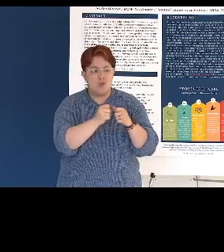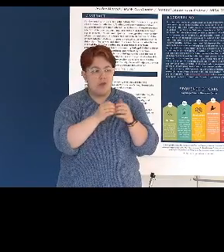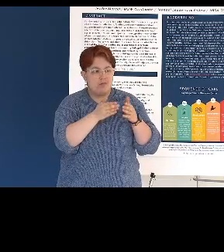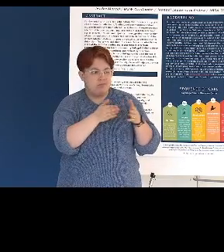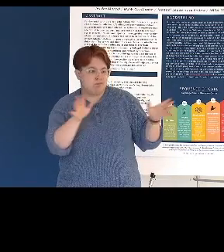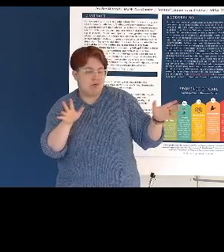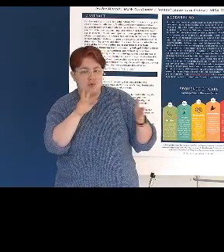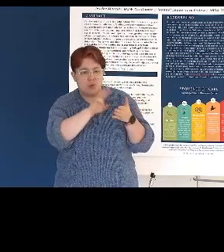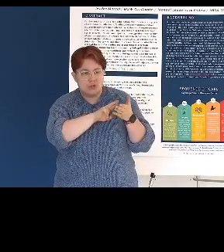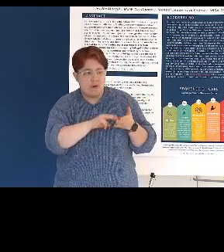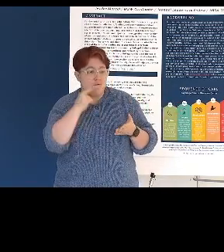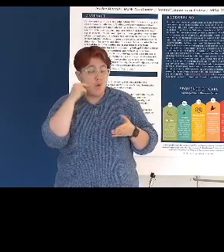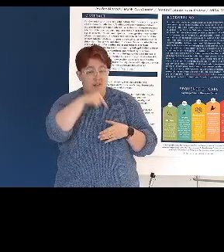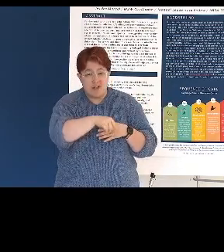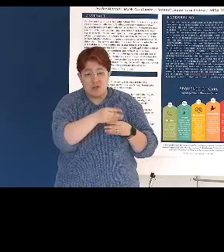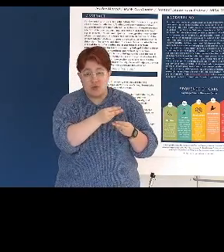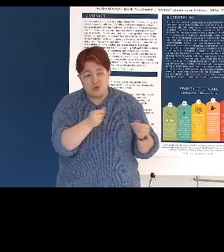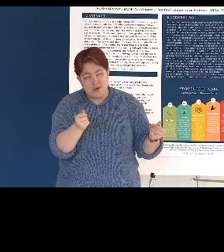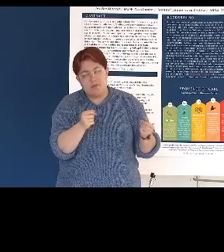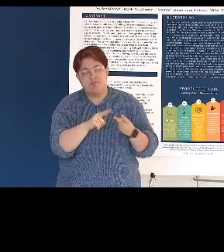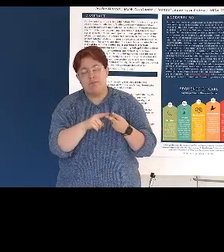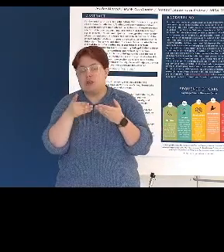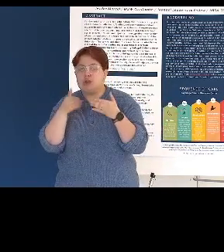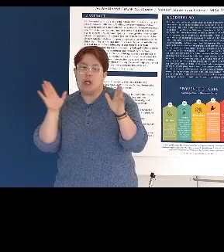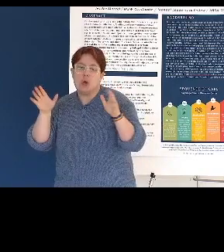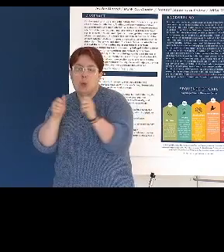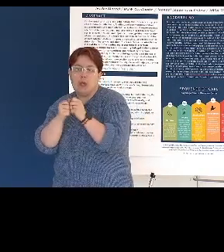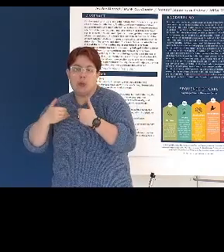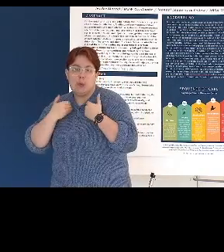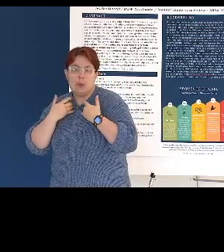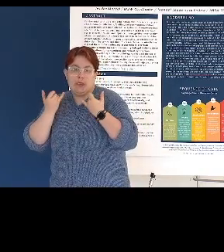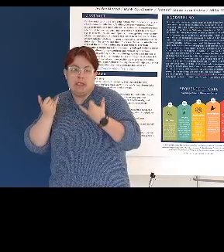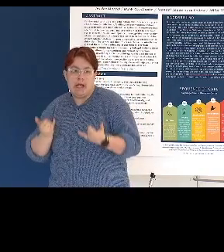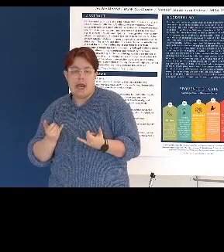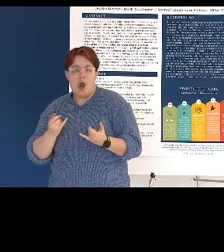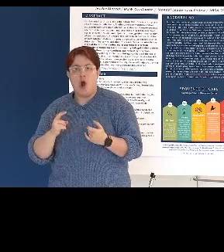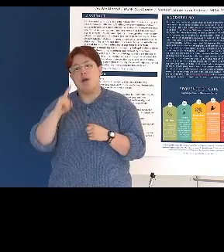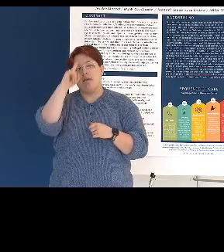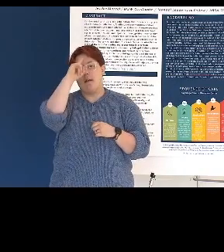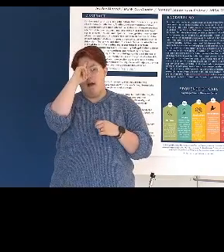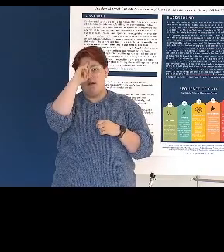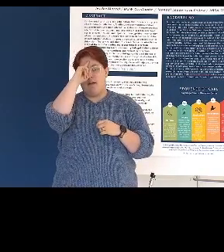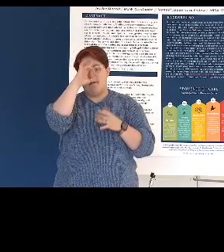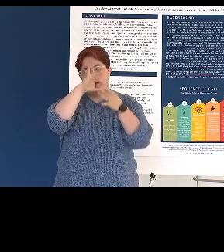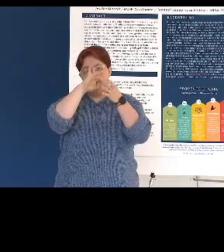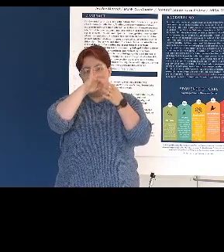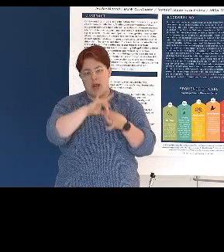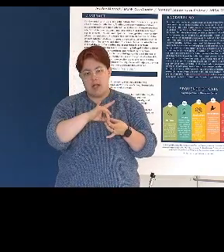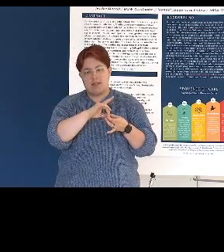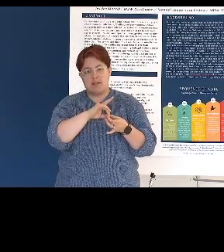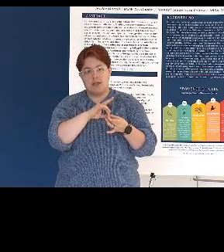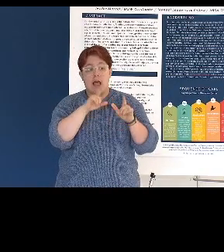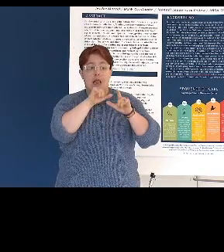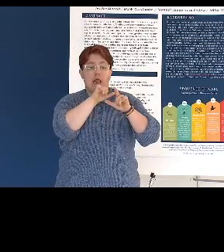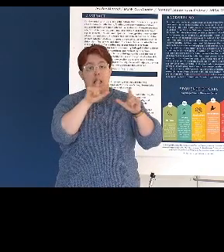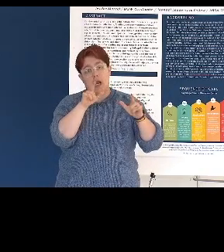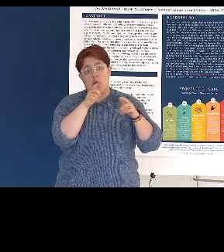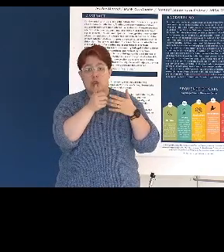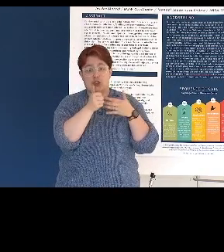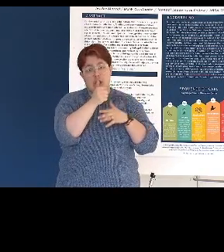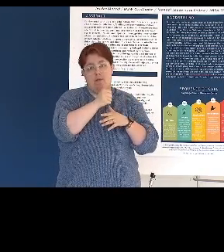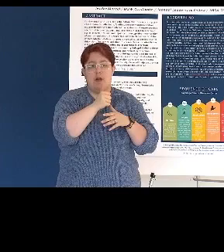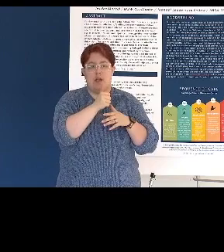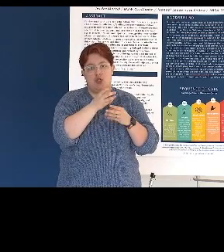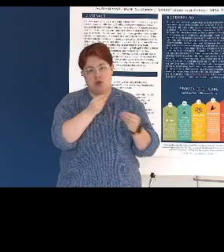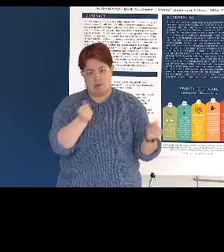used in residential treatment and in general with youth today are cognitive-based, language-dominant treatments. So